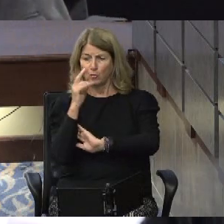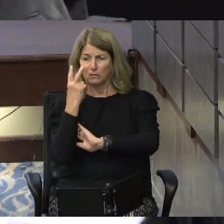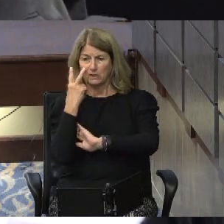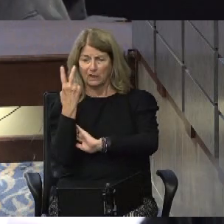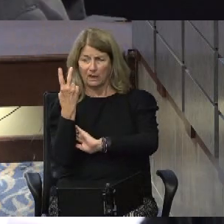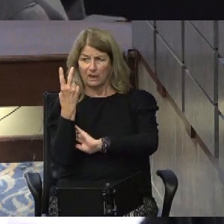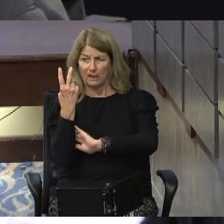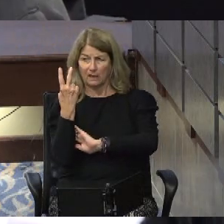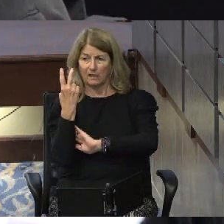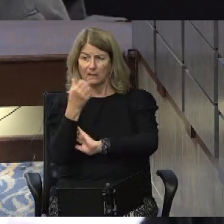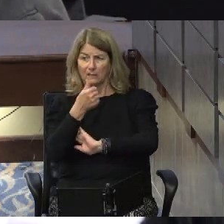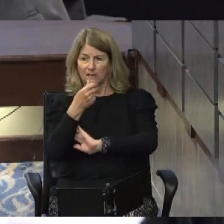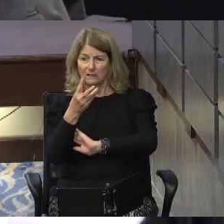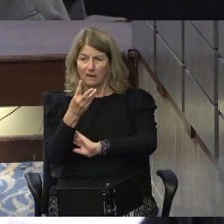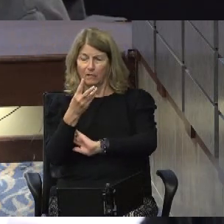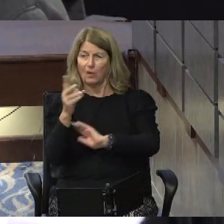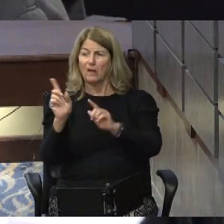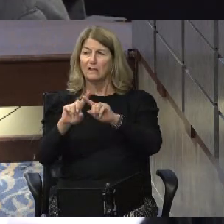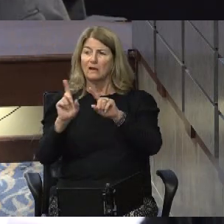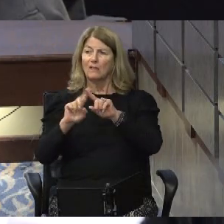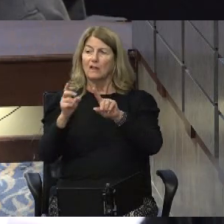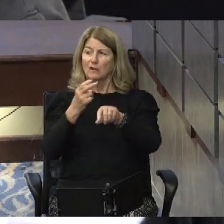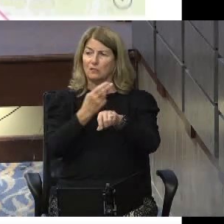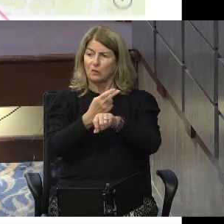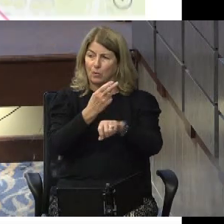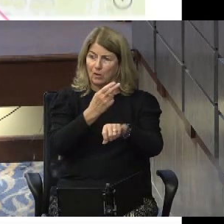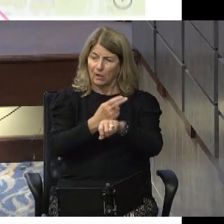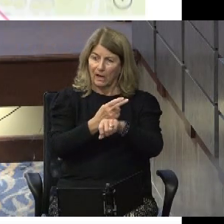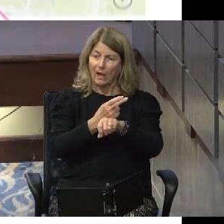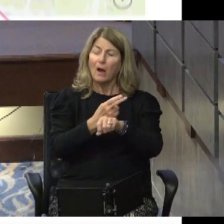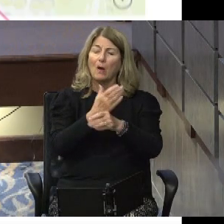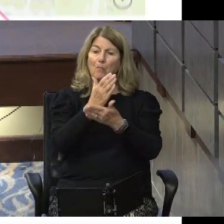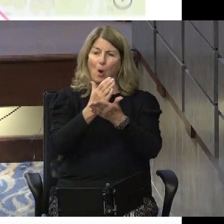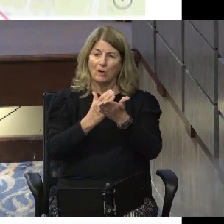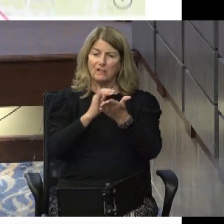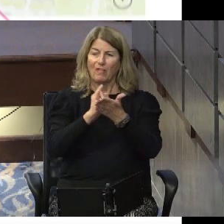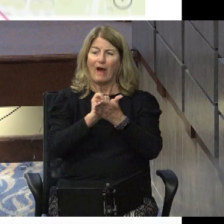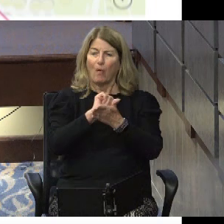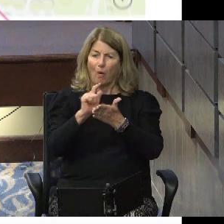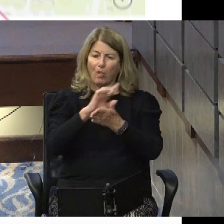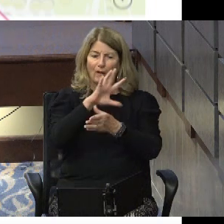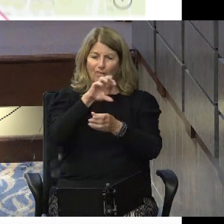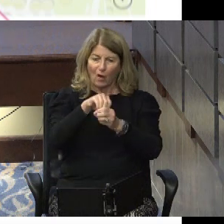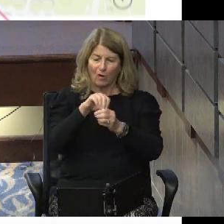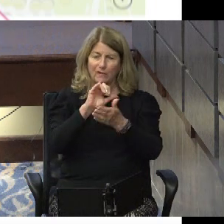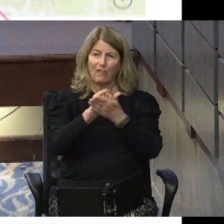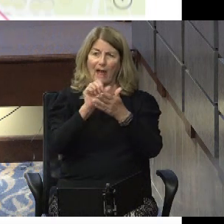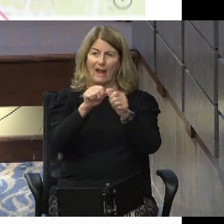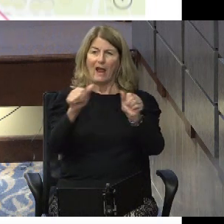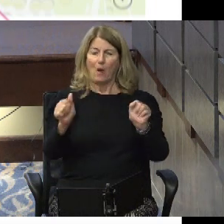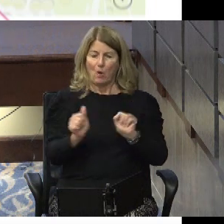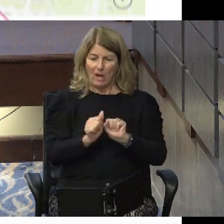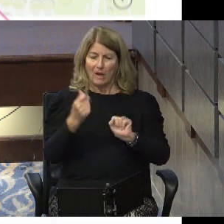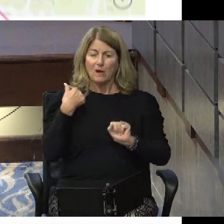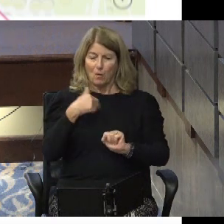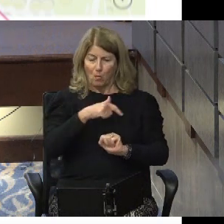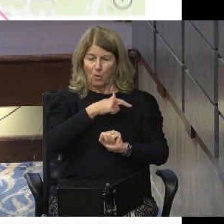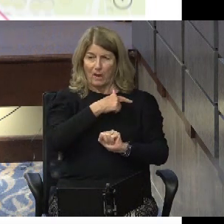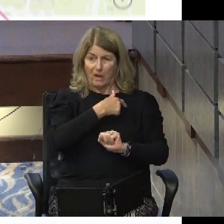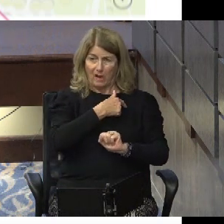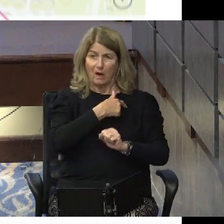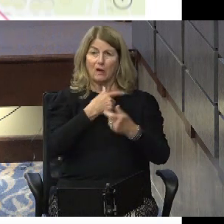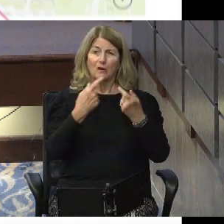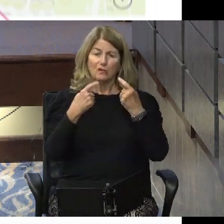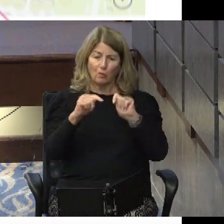of the different historical elements that all are involved in this area. And we are endeavoring to